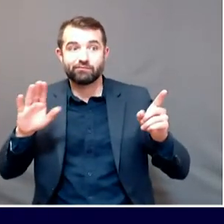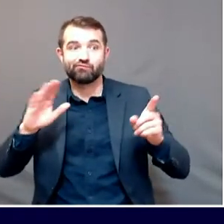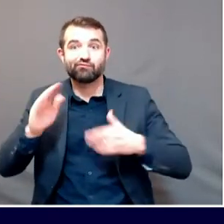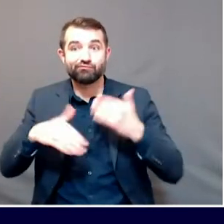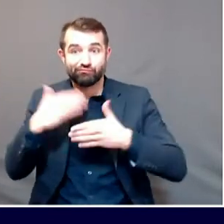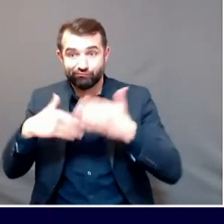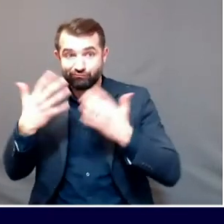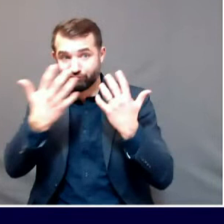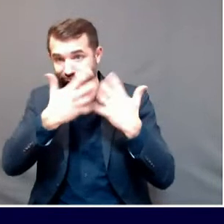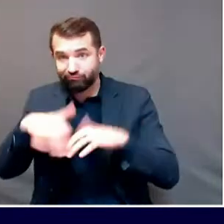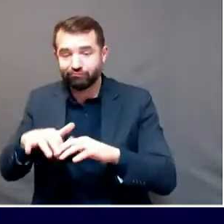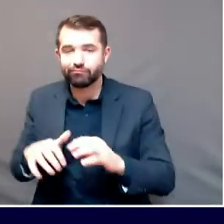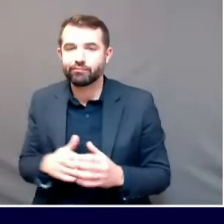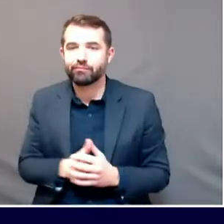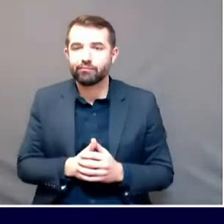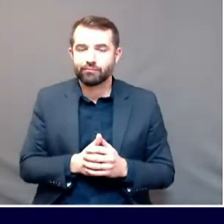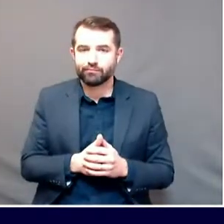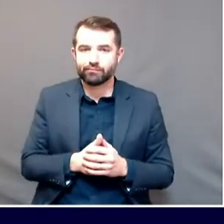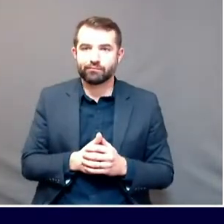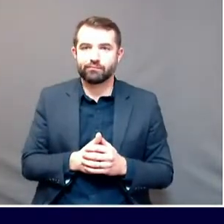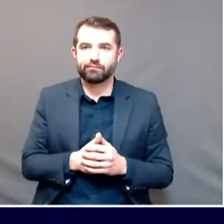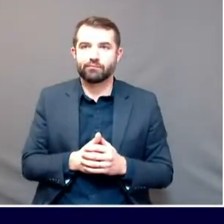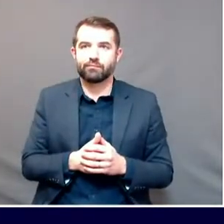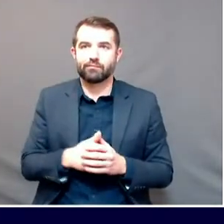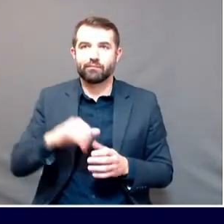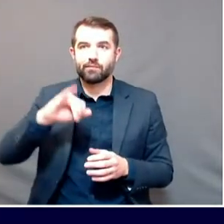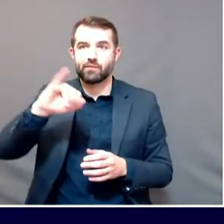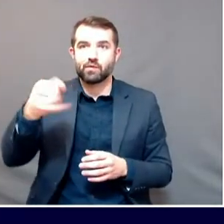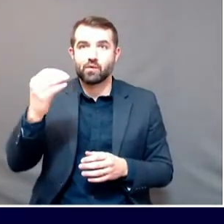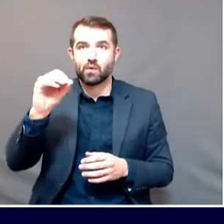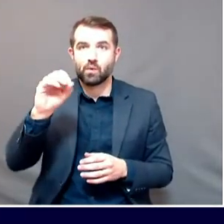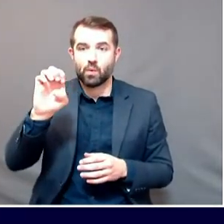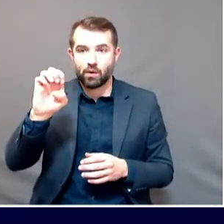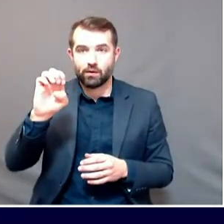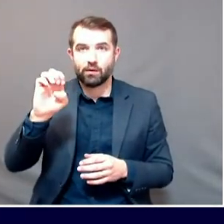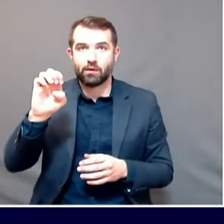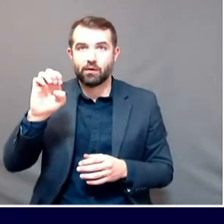I am going to turn next to Joe Lawler at the Press Herald.